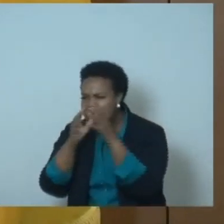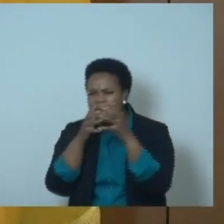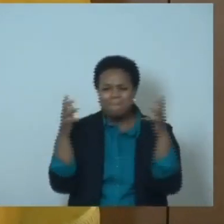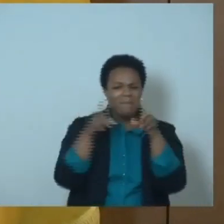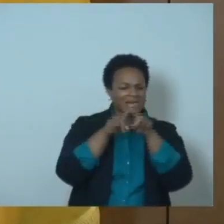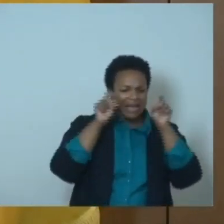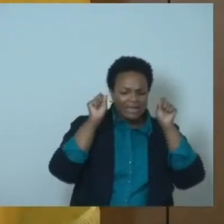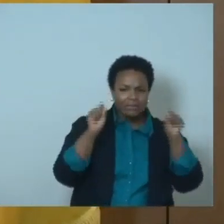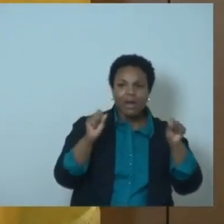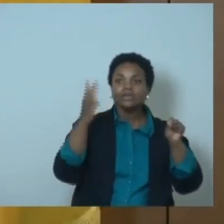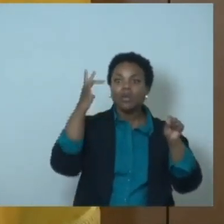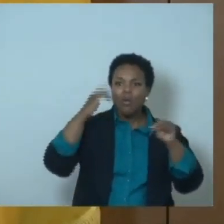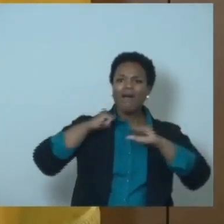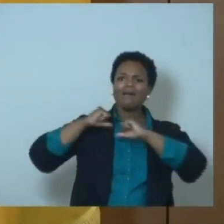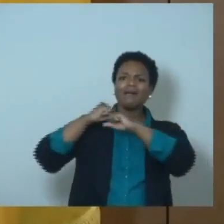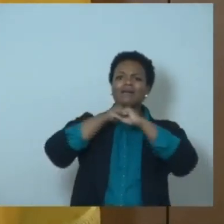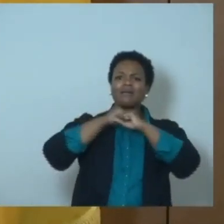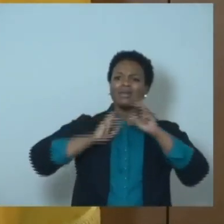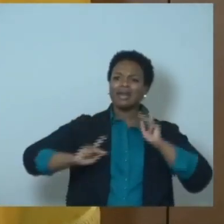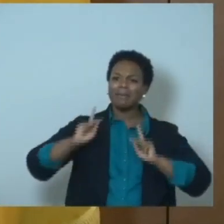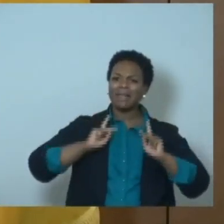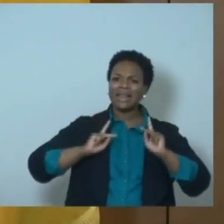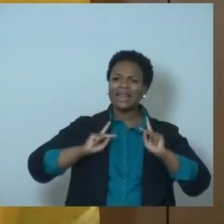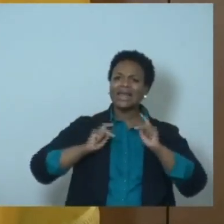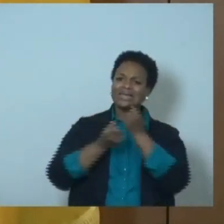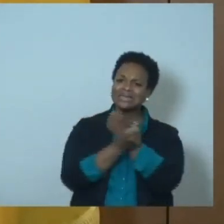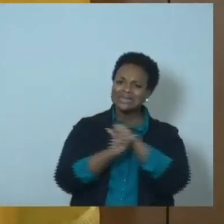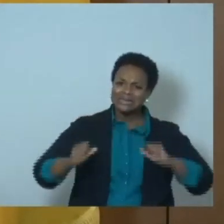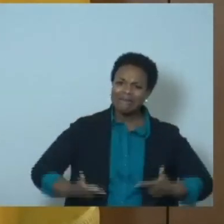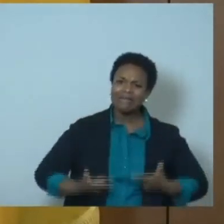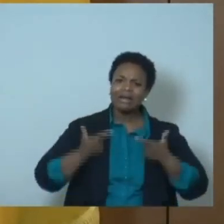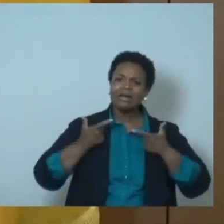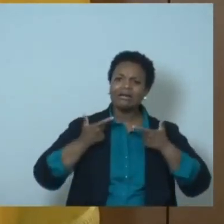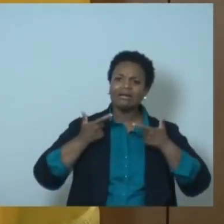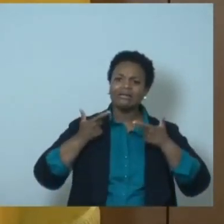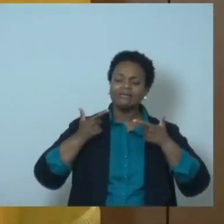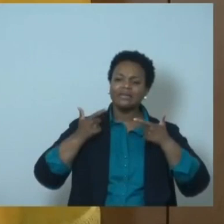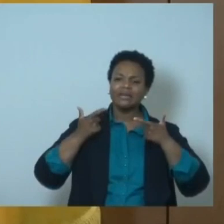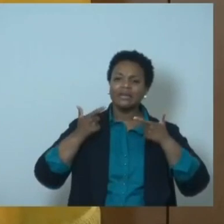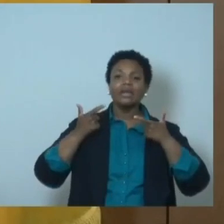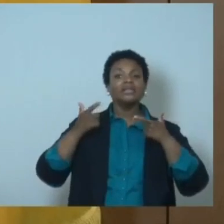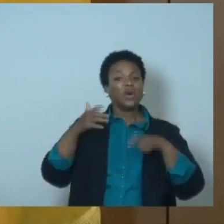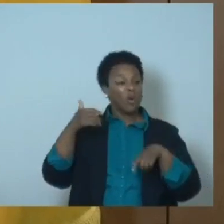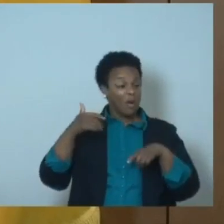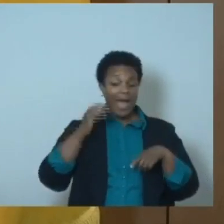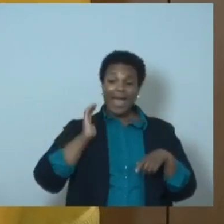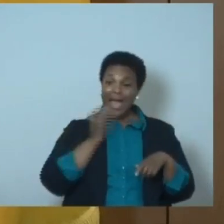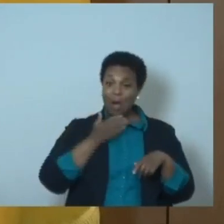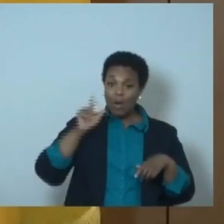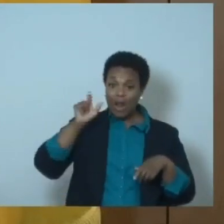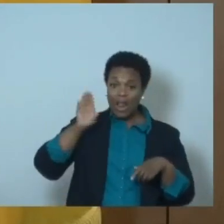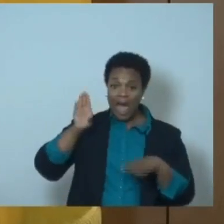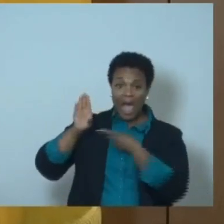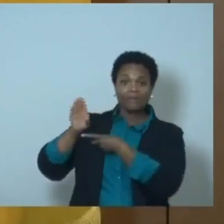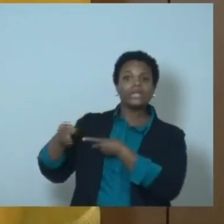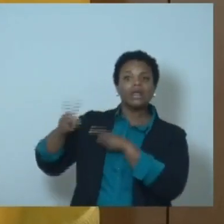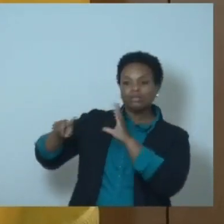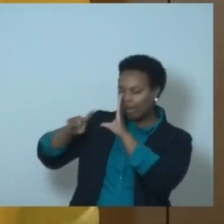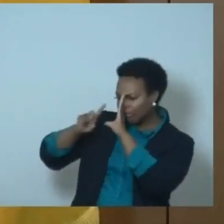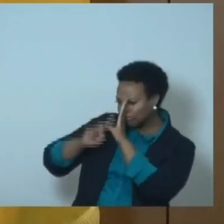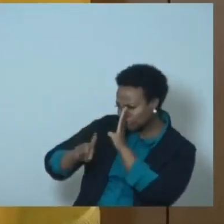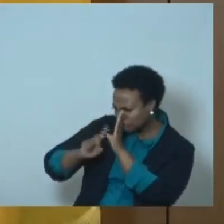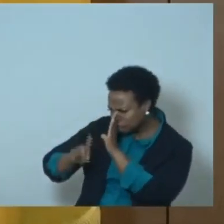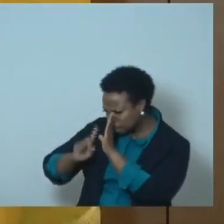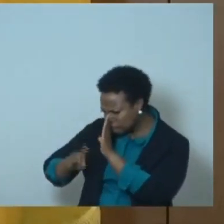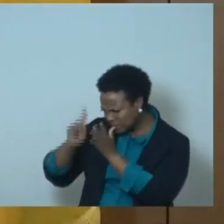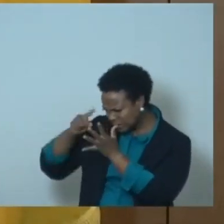right experts in the right places, is to really determine, and we've got labs looking at a variety of issues, right? Are there genetic